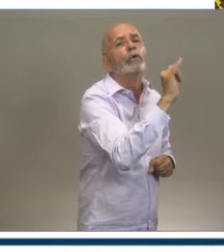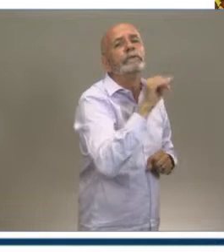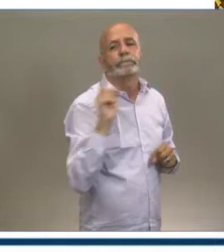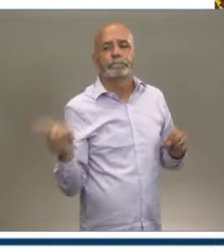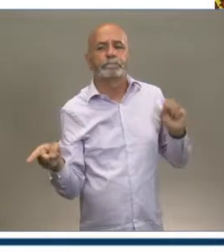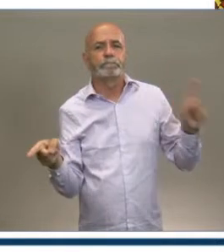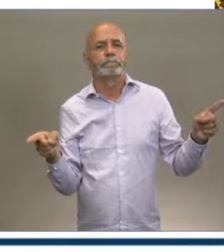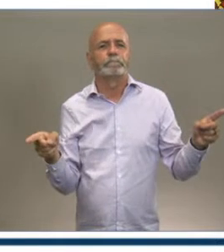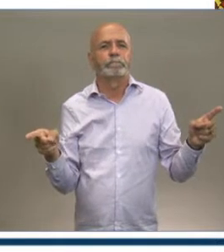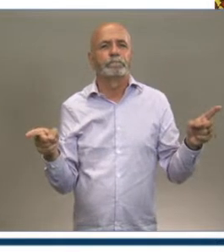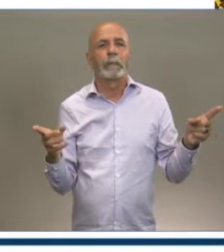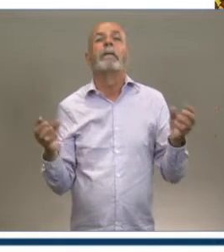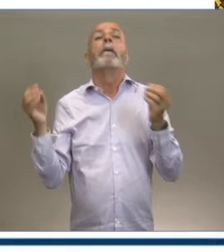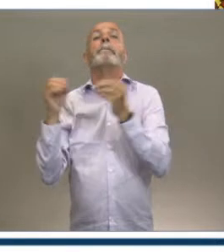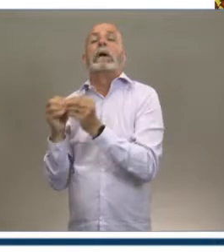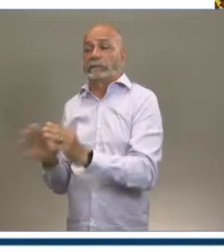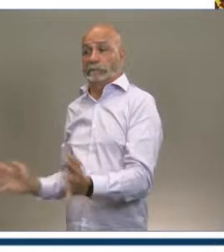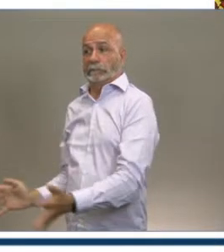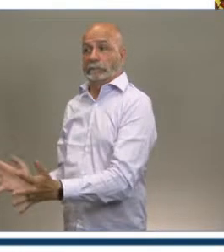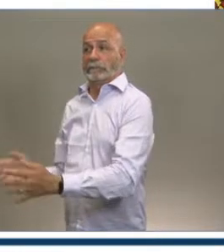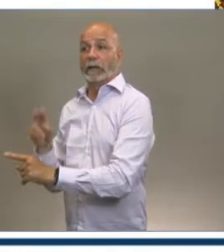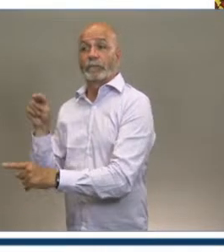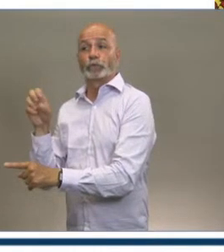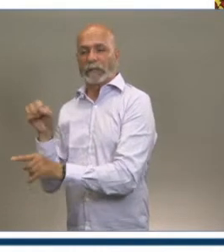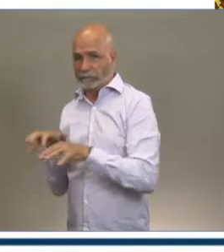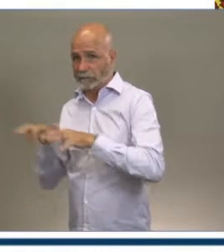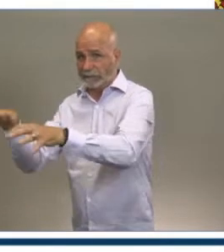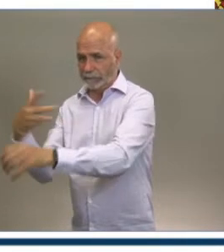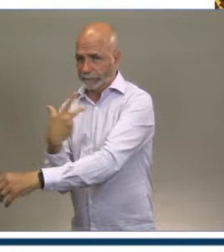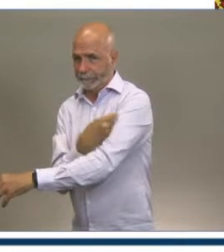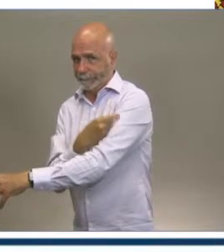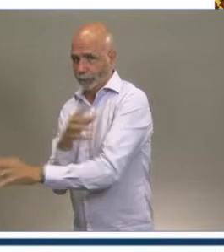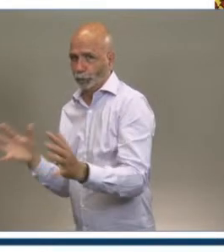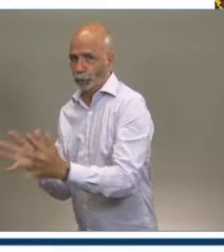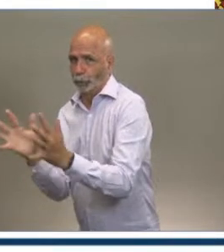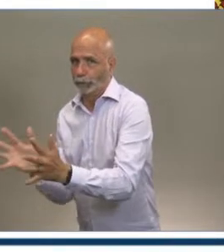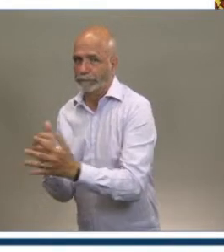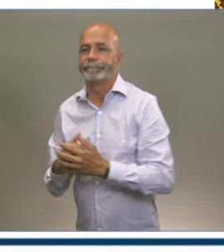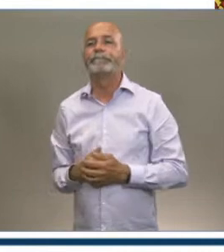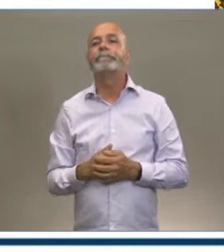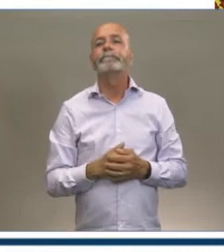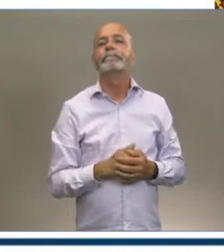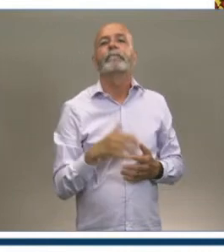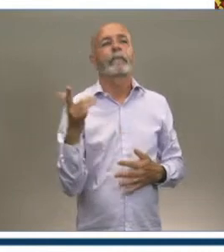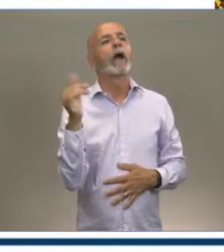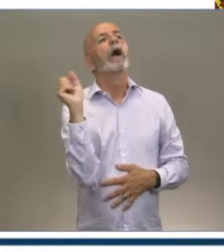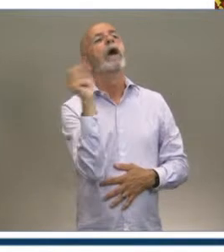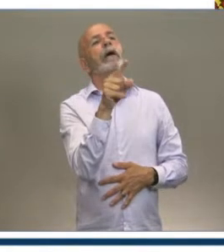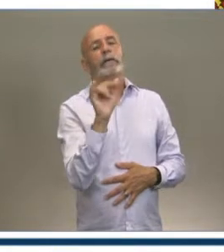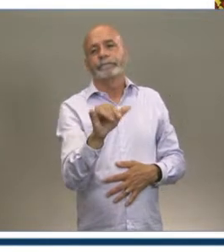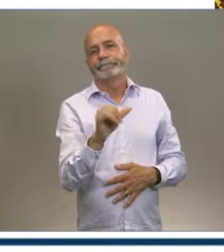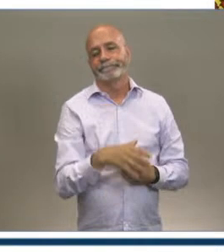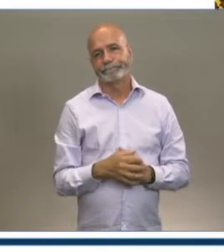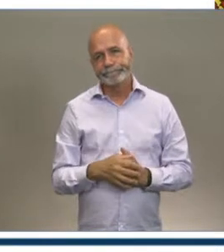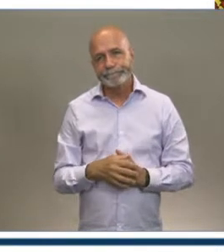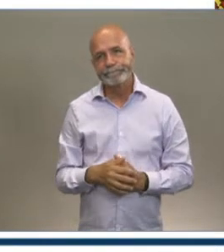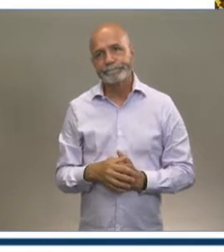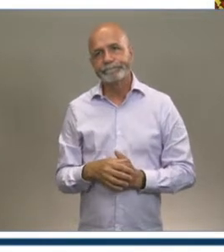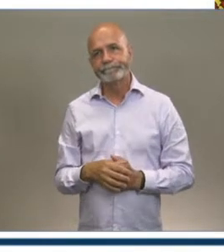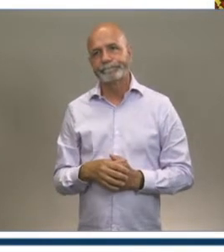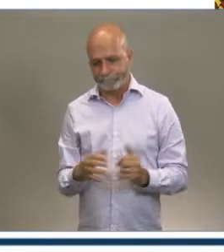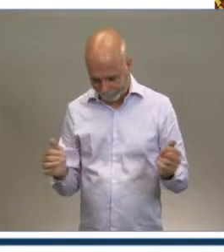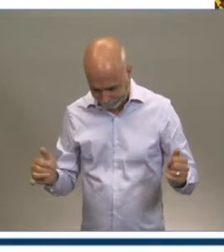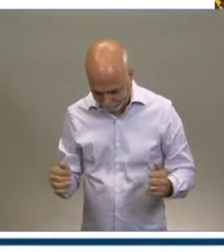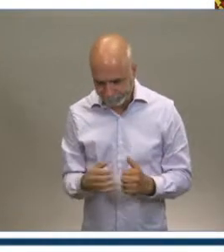ahead with your follow-up, Daryl. My follow-up also for the Premier is regarding the announcement last weekend on the announcement with